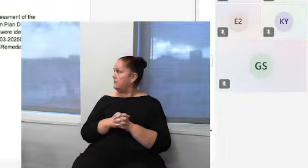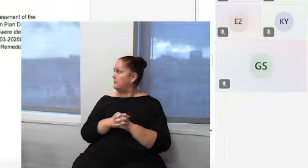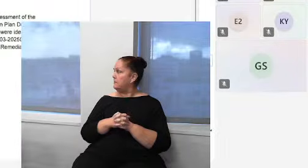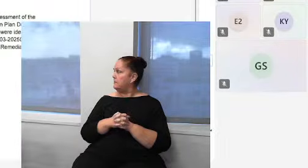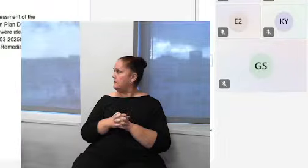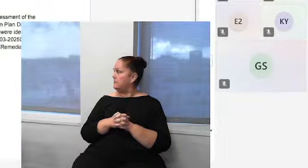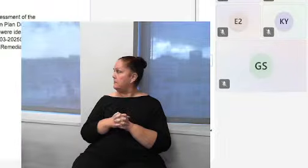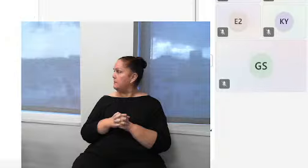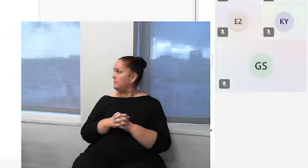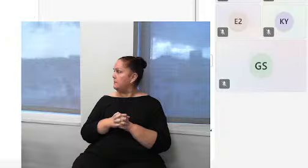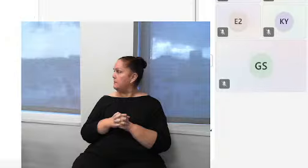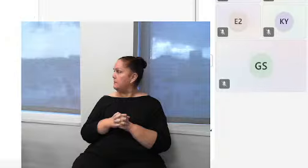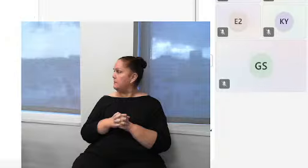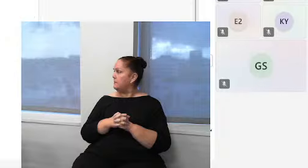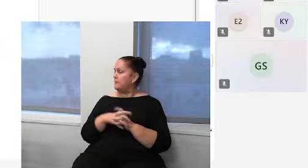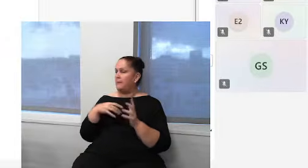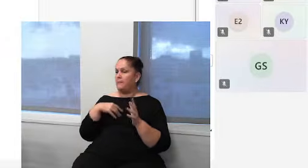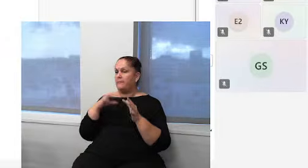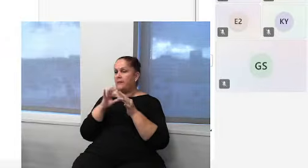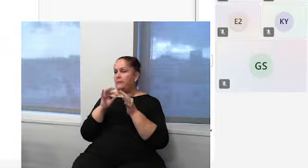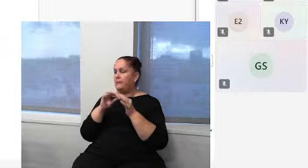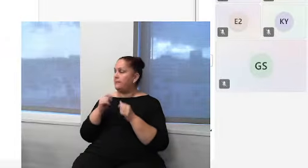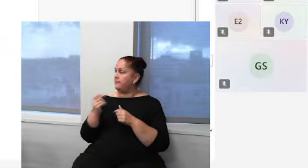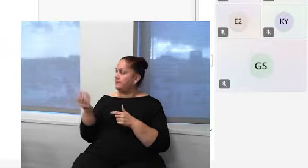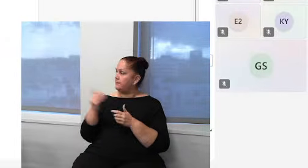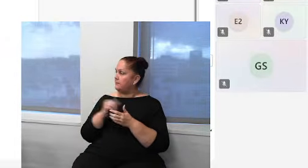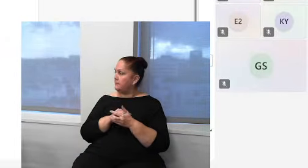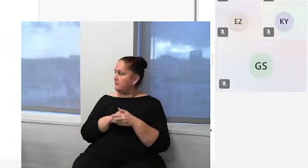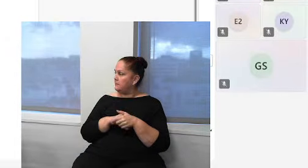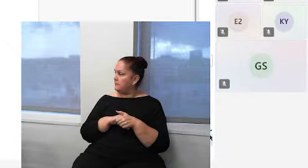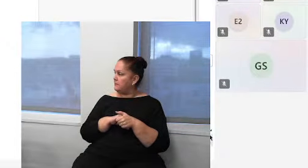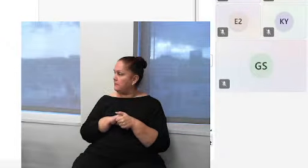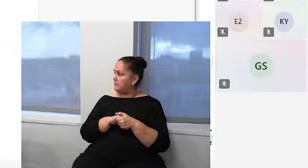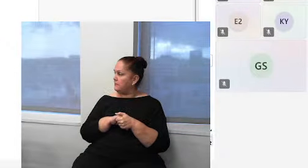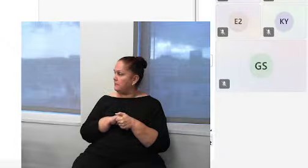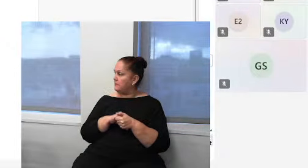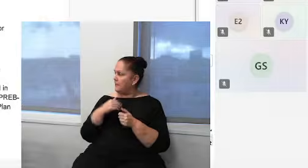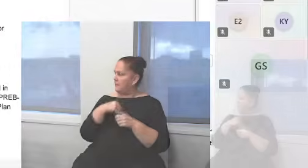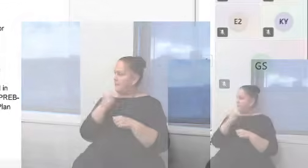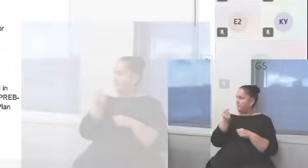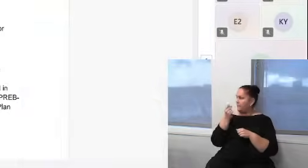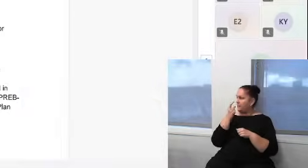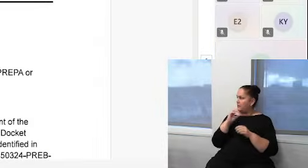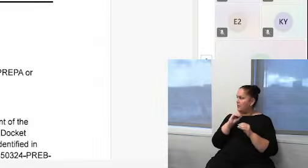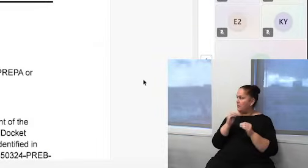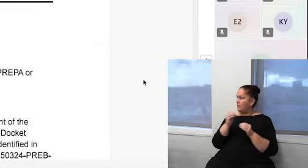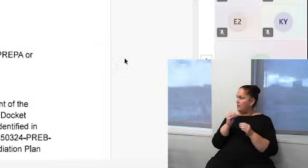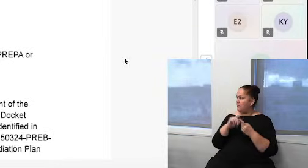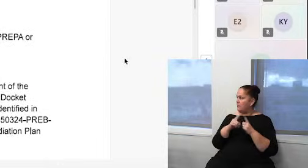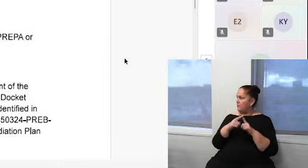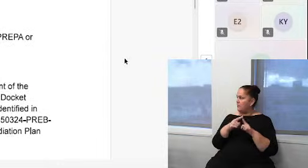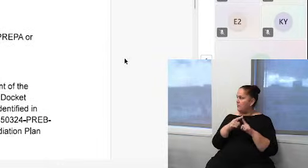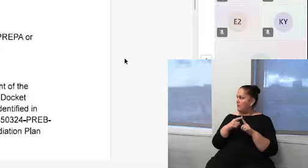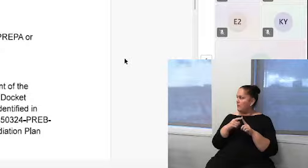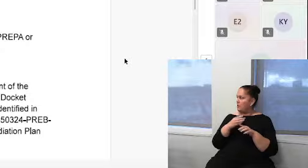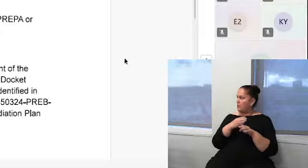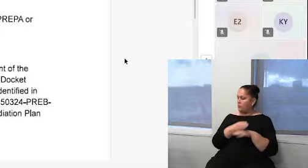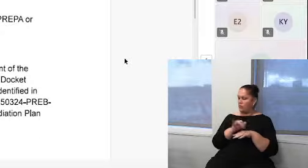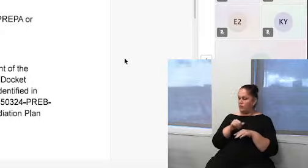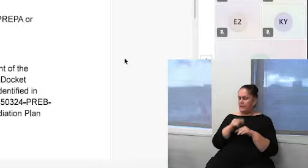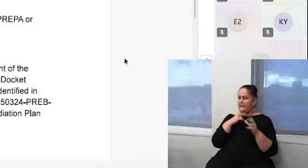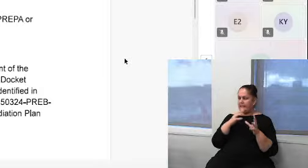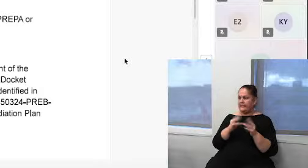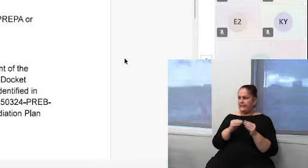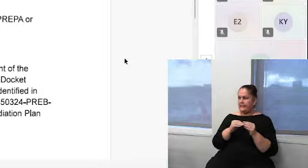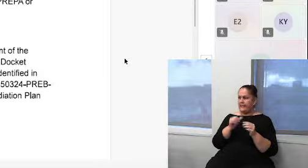Mr. Hempling, while waiting for that to come up, may I raise something briefly? Well, I'm listening. My understanding was that there would be no friendly cross